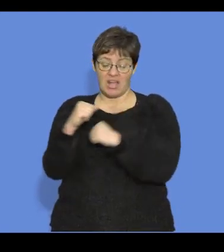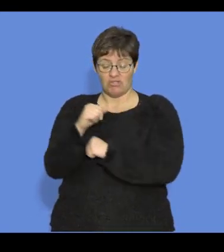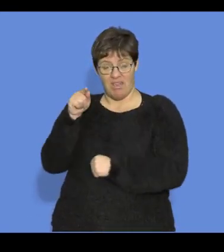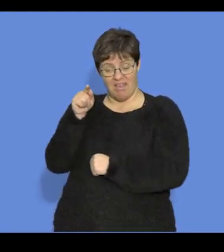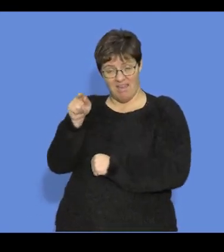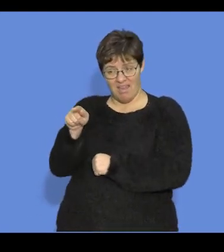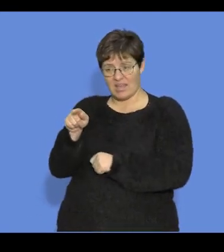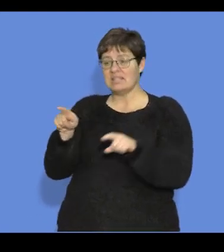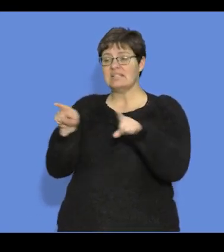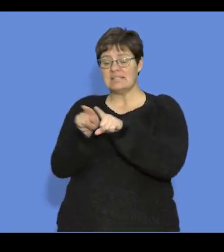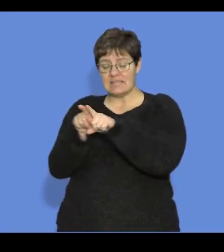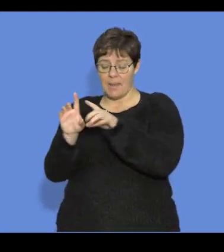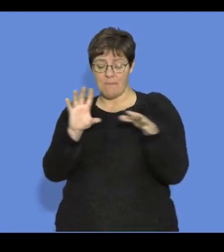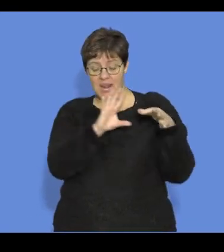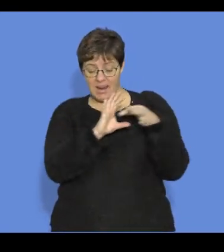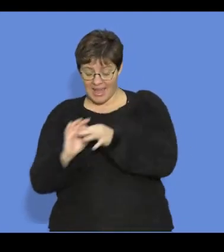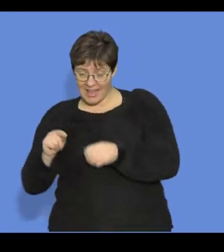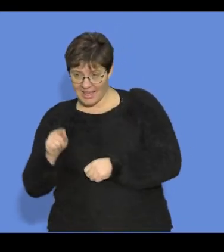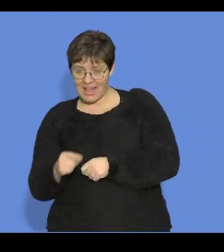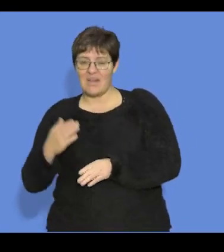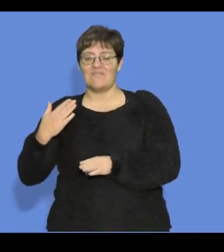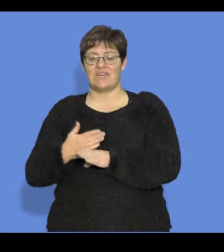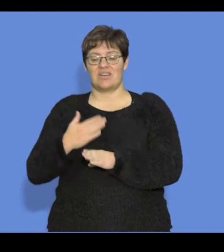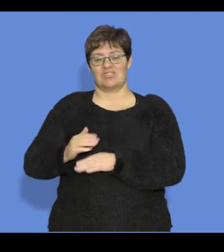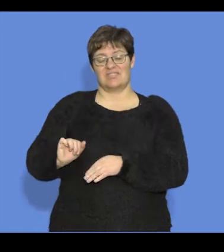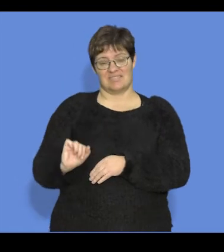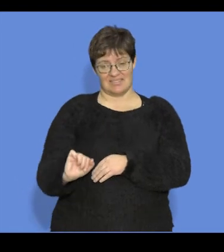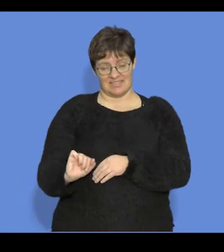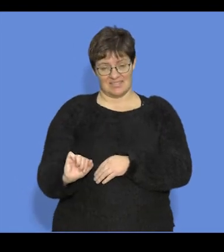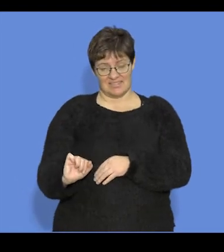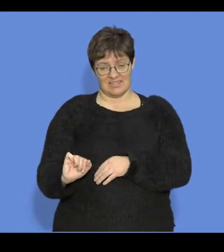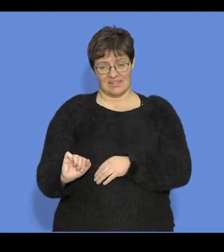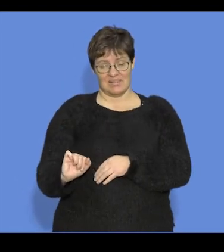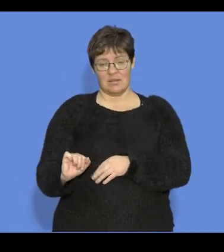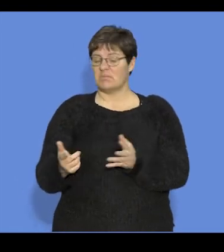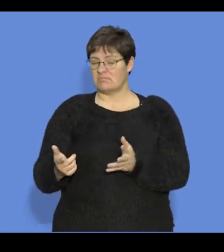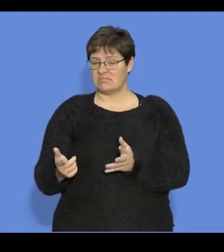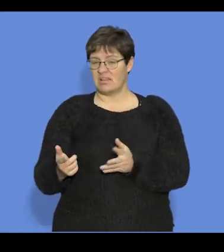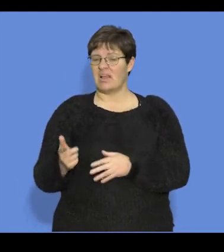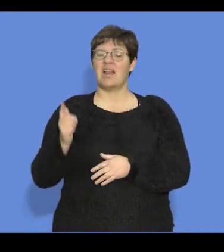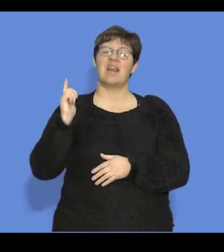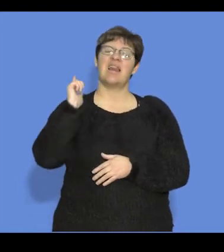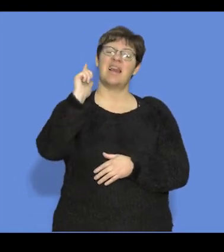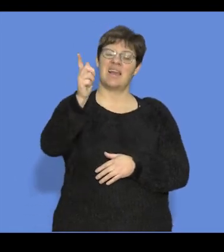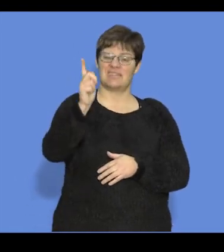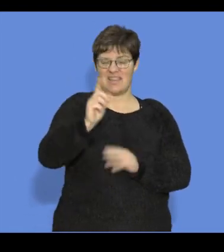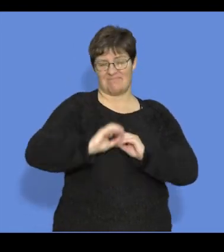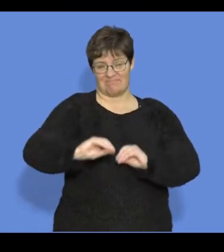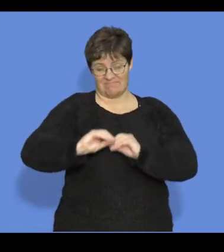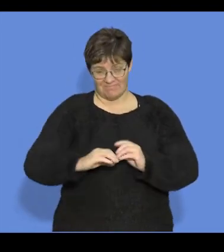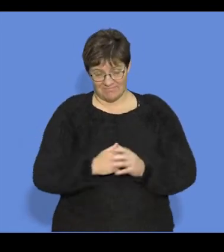plants can also be linked to functioning, but that comes in the next part of a